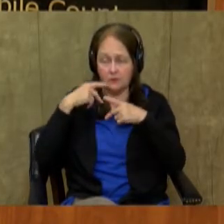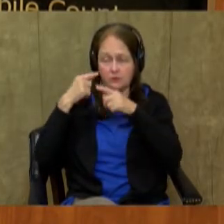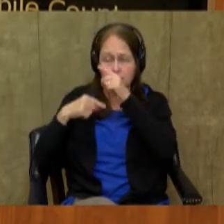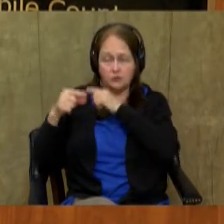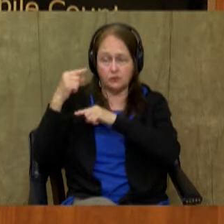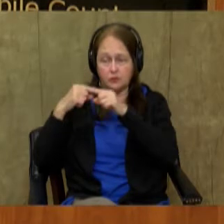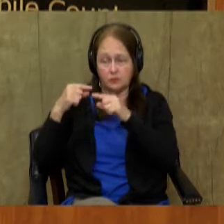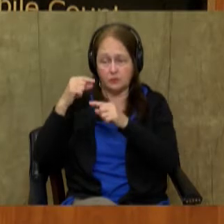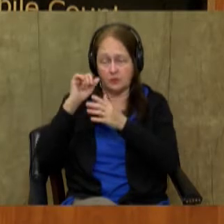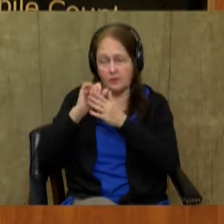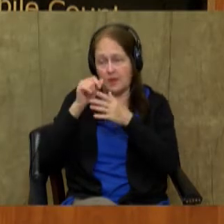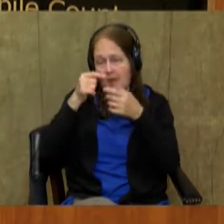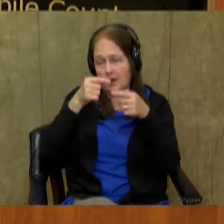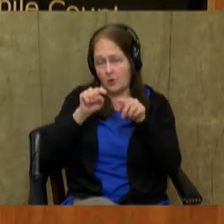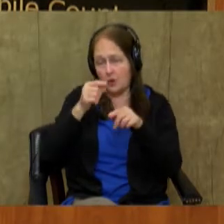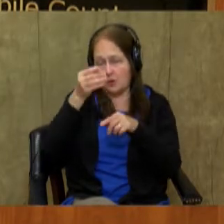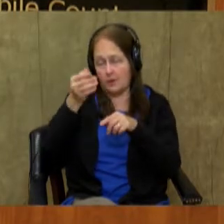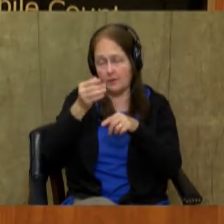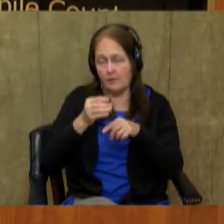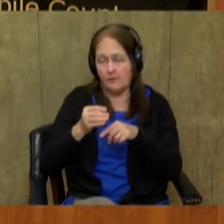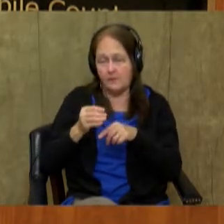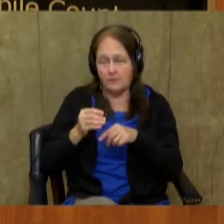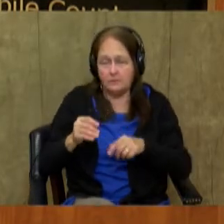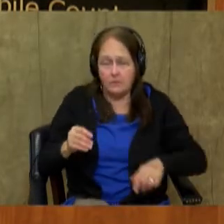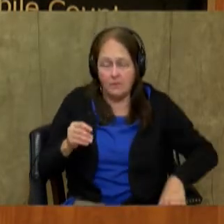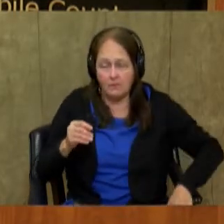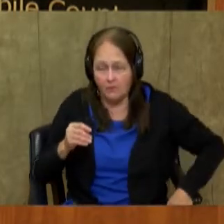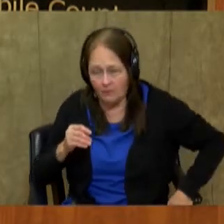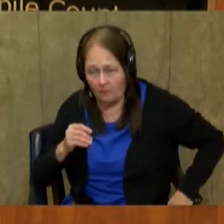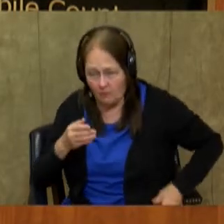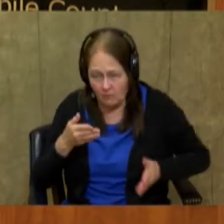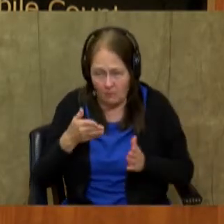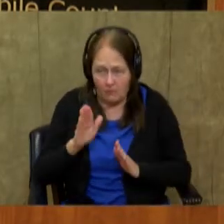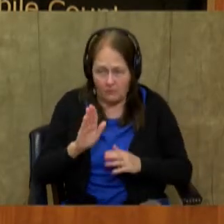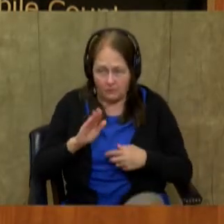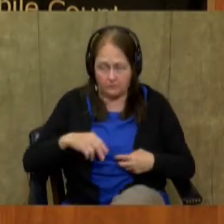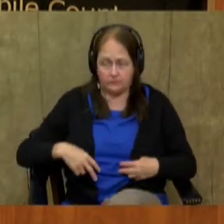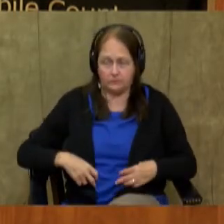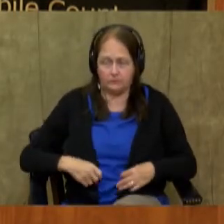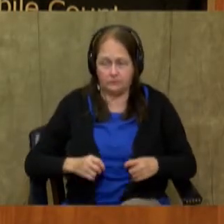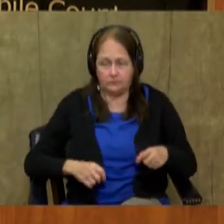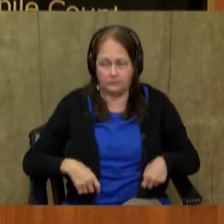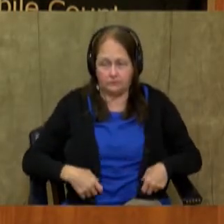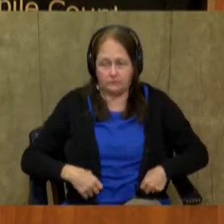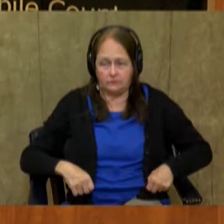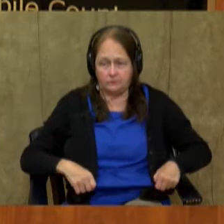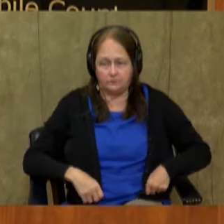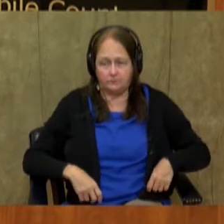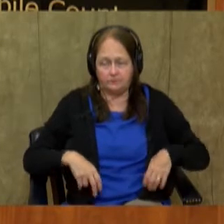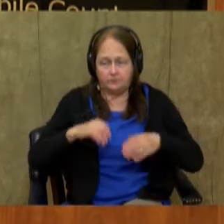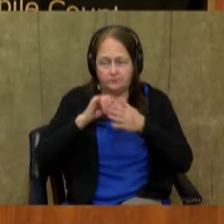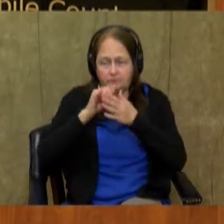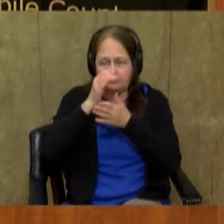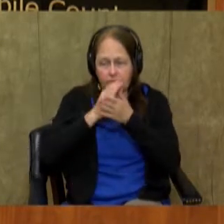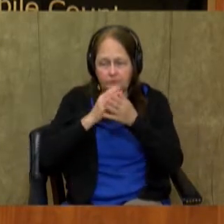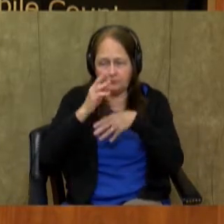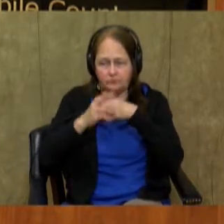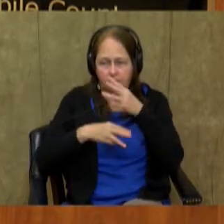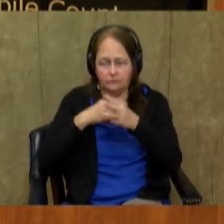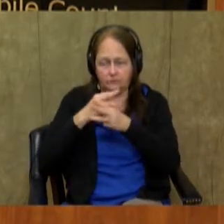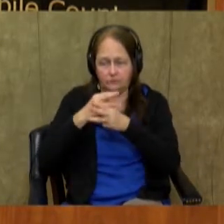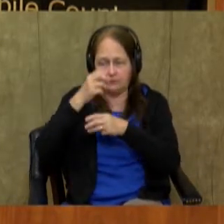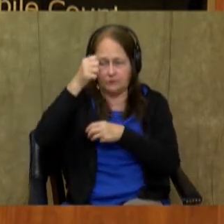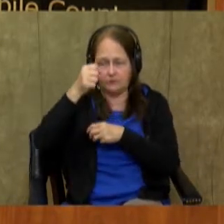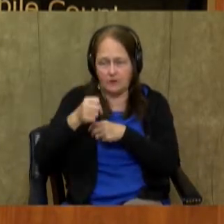natural hazards that occur there? So let's go all the way over from our part of the world to